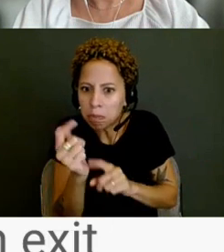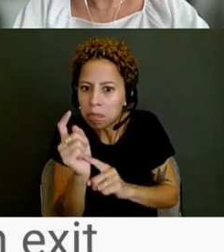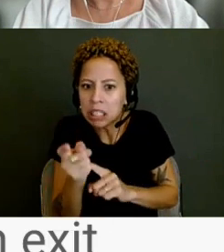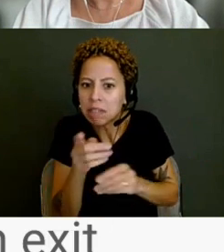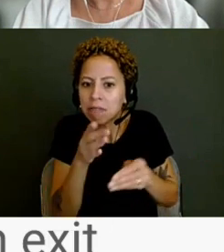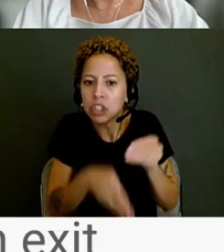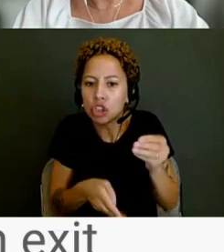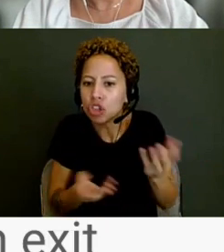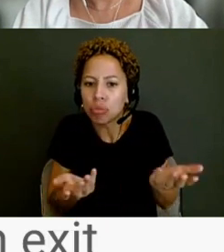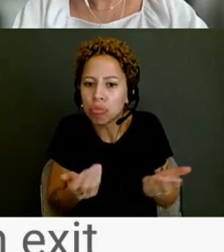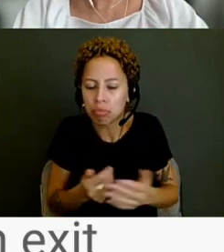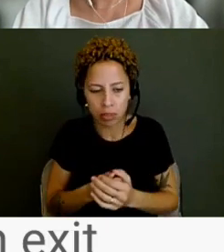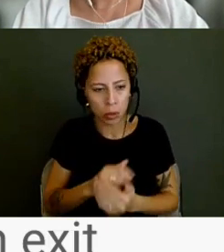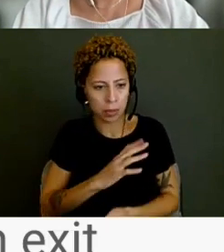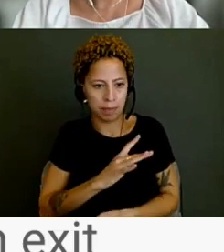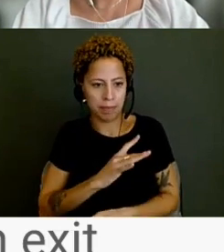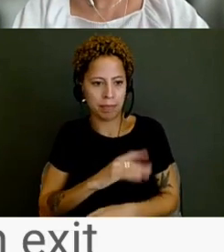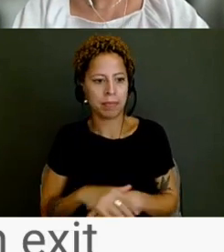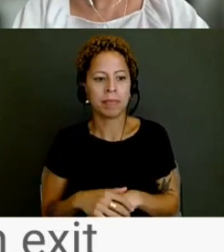Next, please.